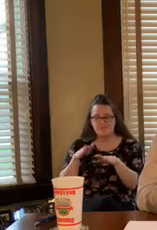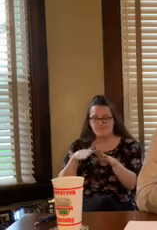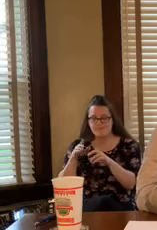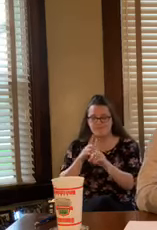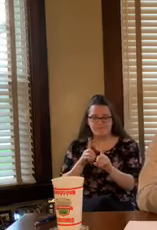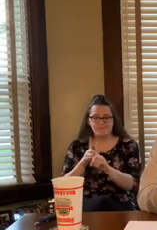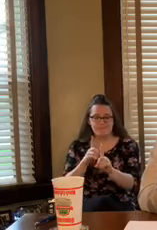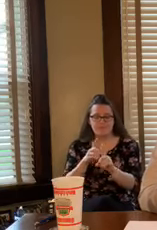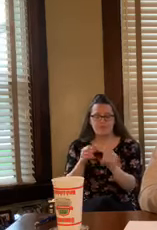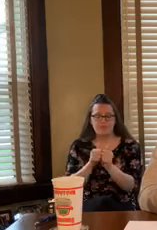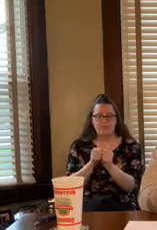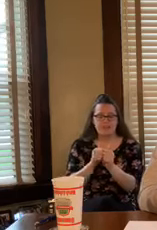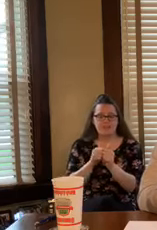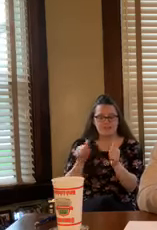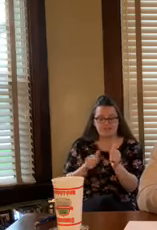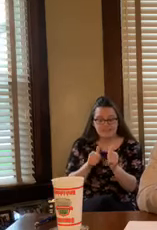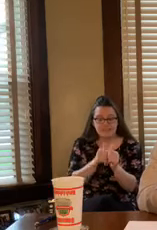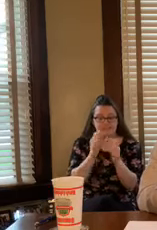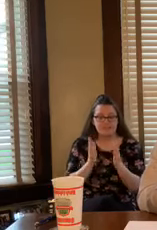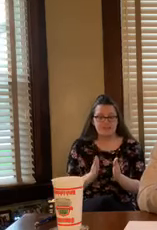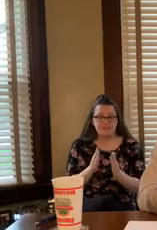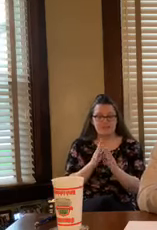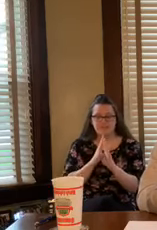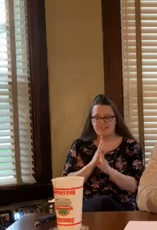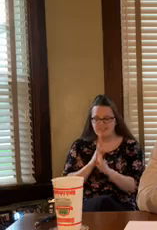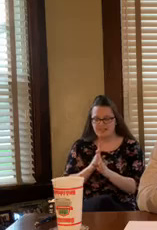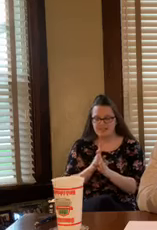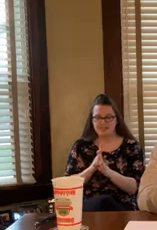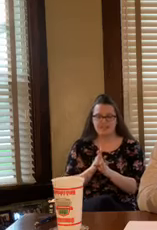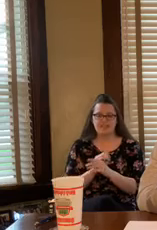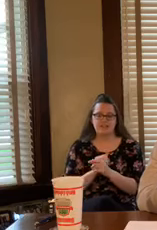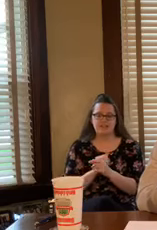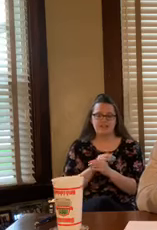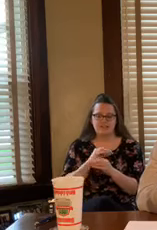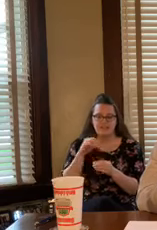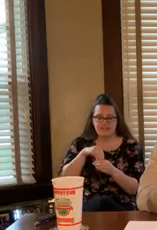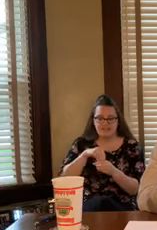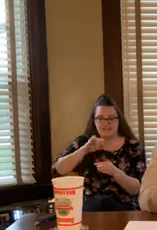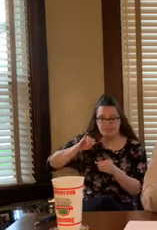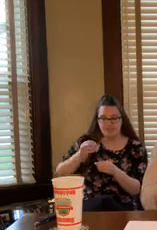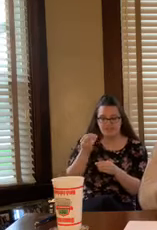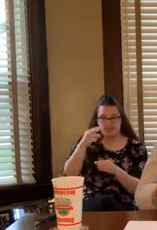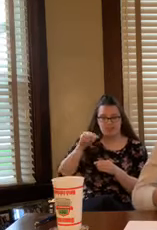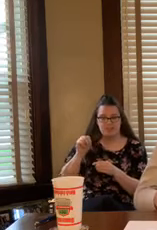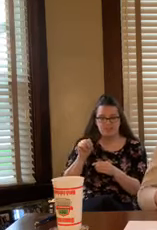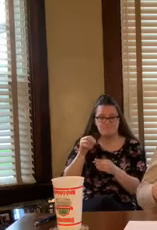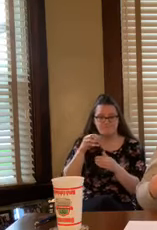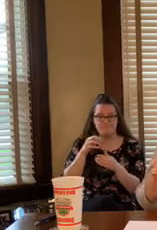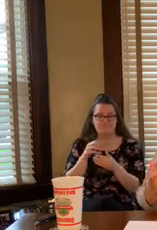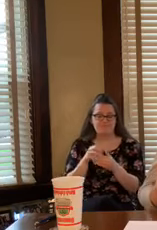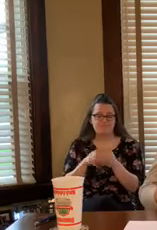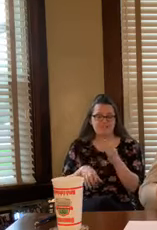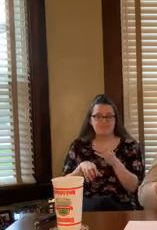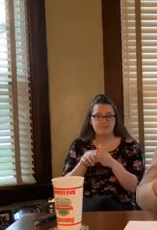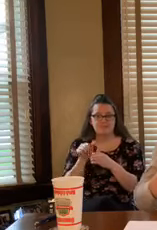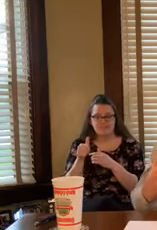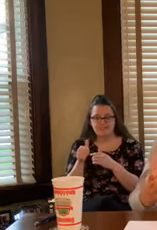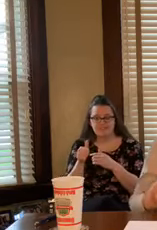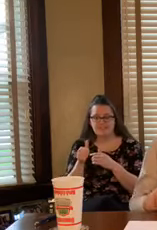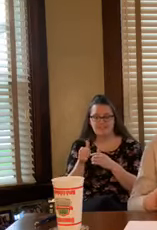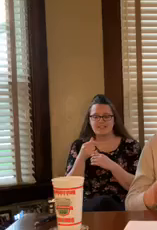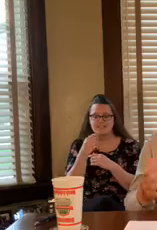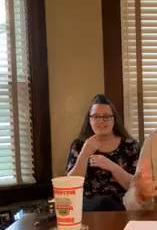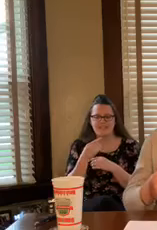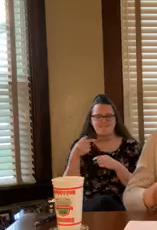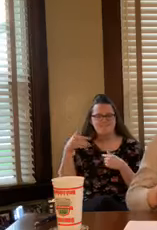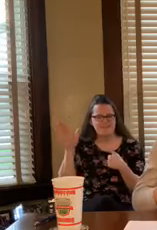disciples, and he was talking to them at one point in the book of John, about chapter 10. He was talking to them saying, I am the good shepherd, I